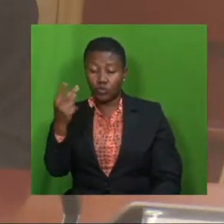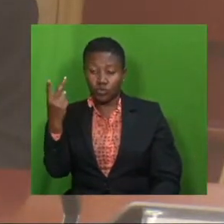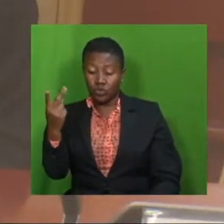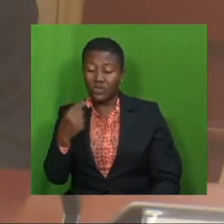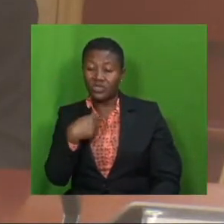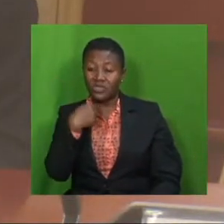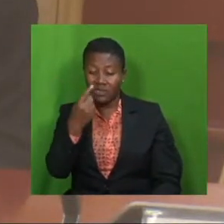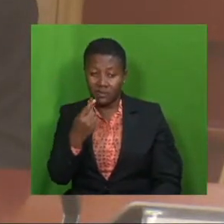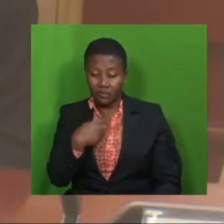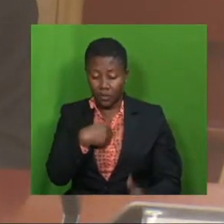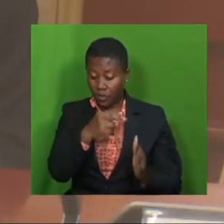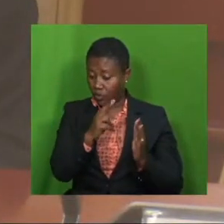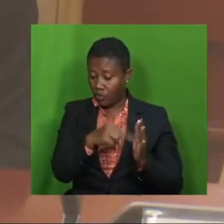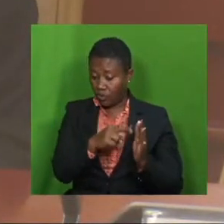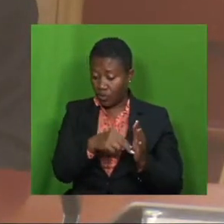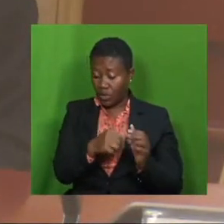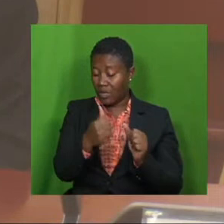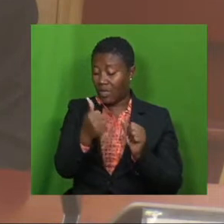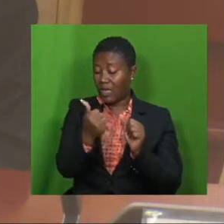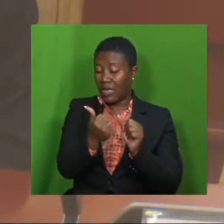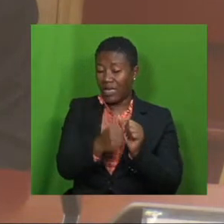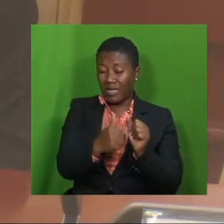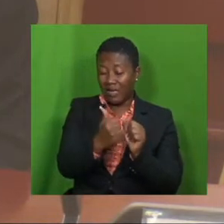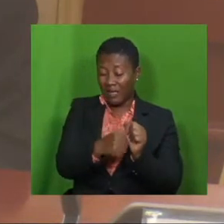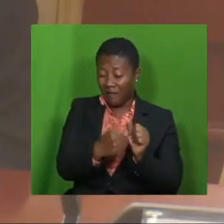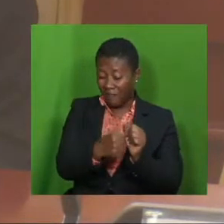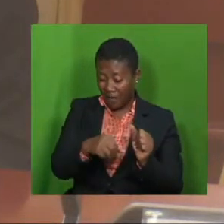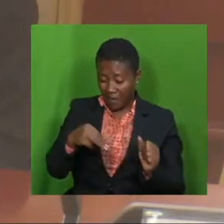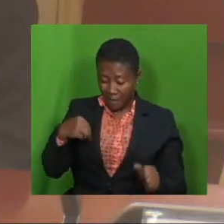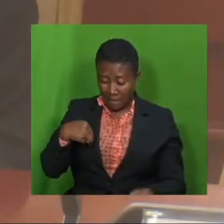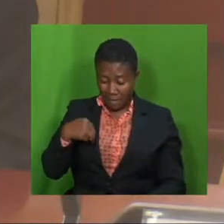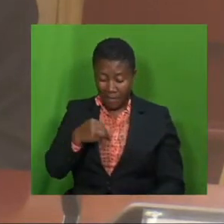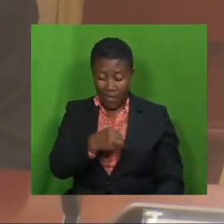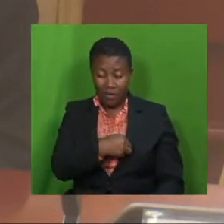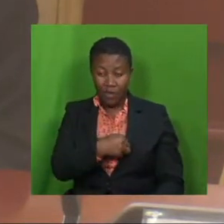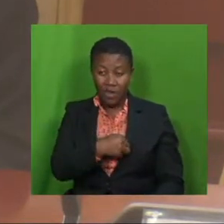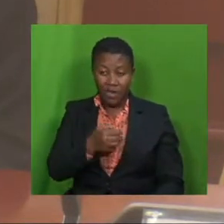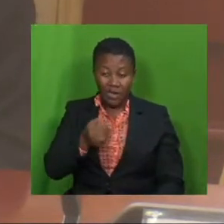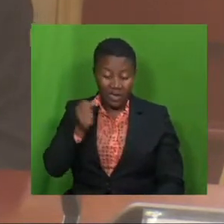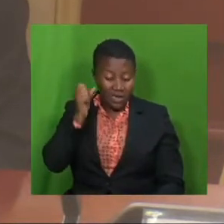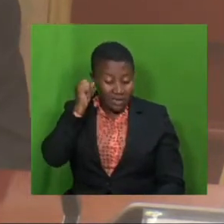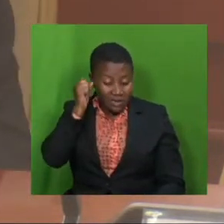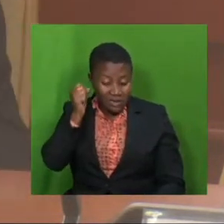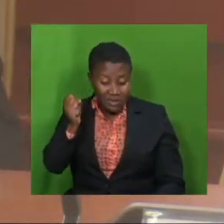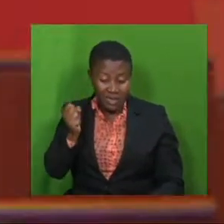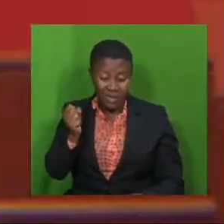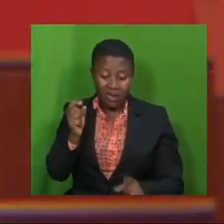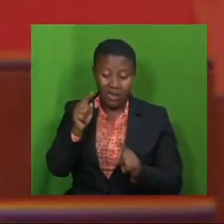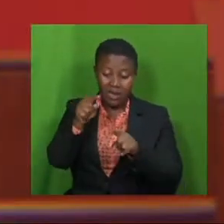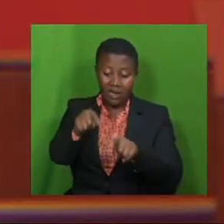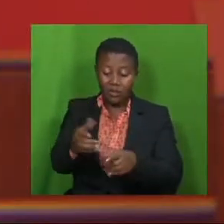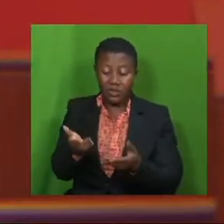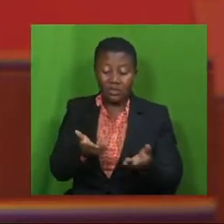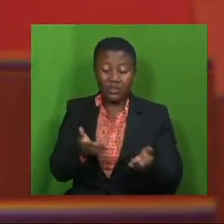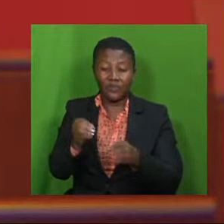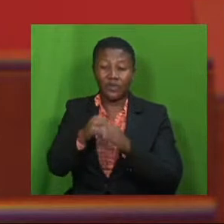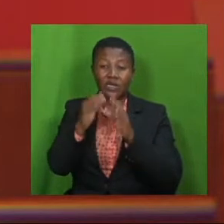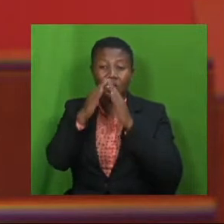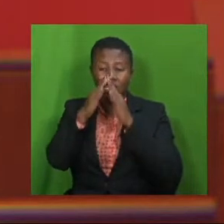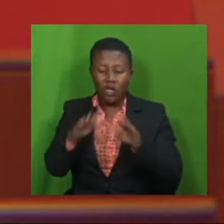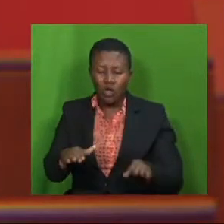quote, "Every member shall attend the service of the House